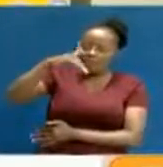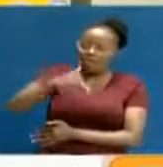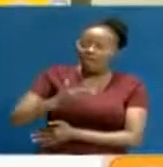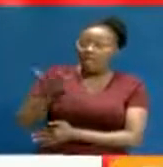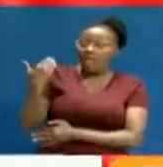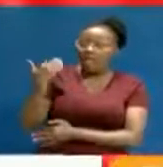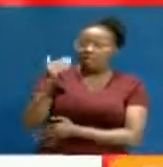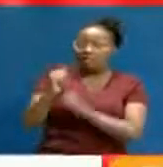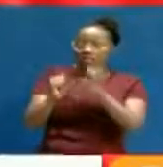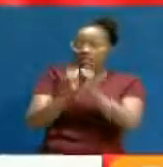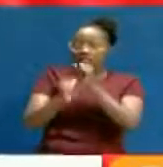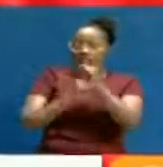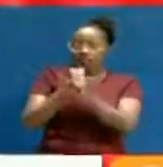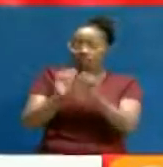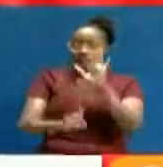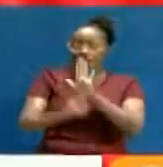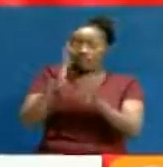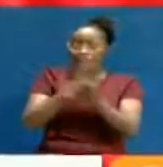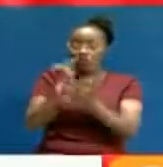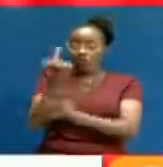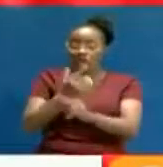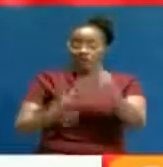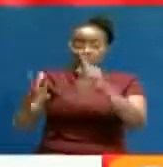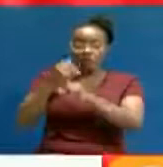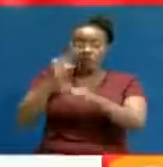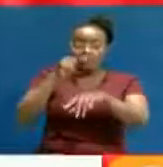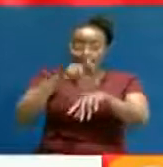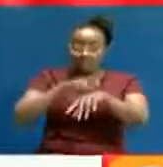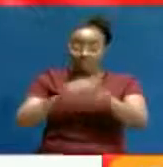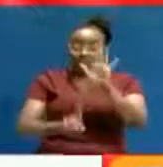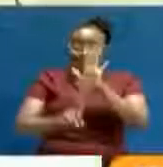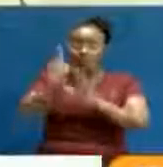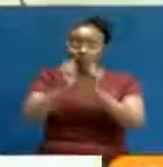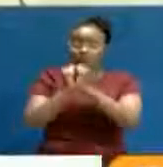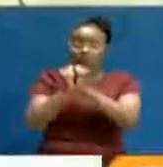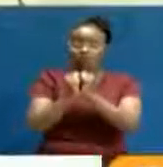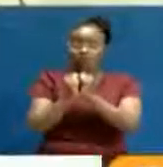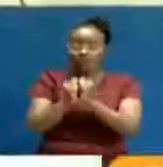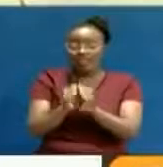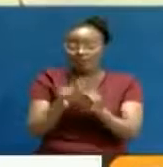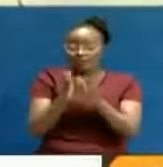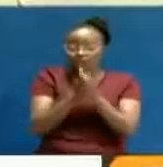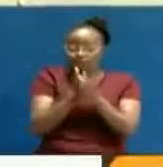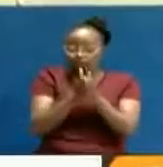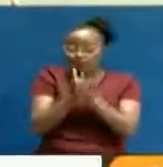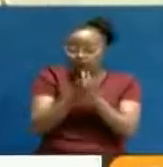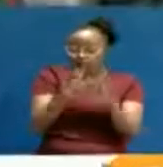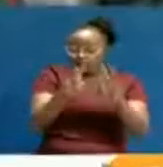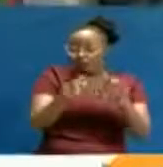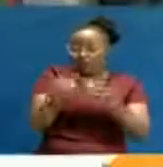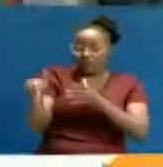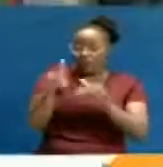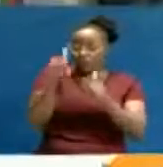last decade. Real development is only realized when we develop together. Though eager to exploit